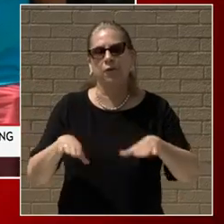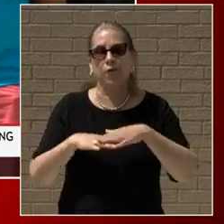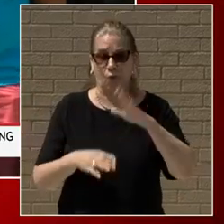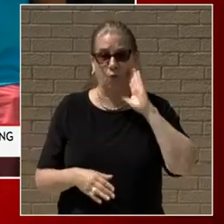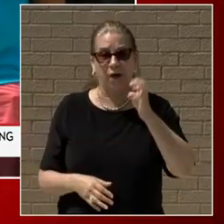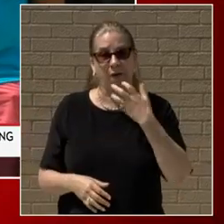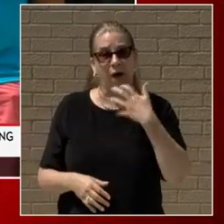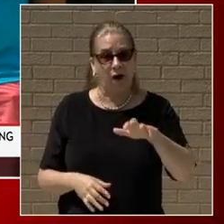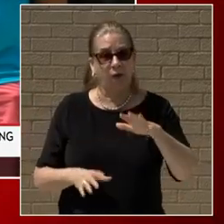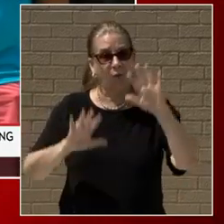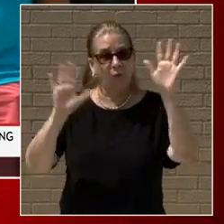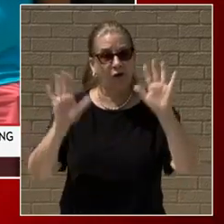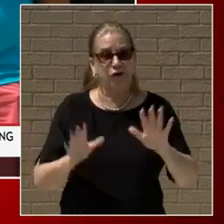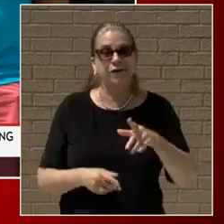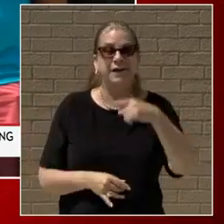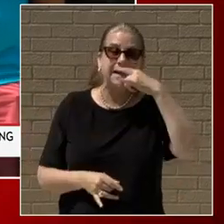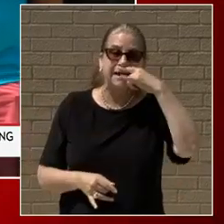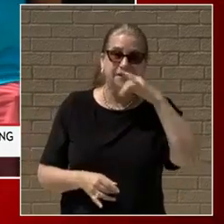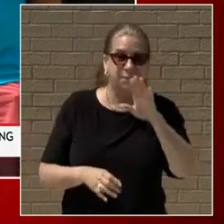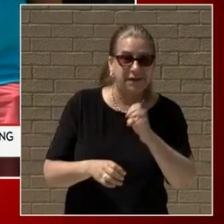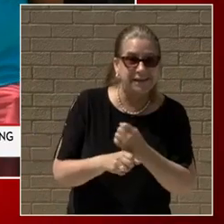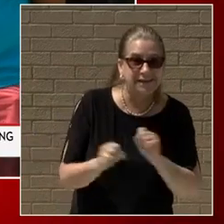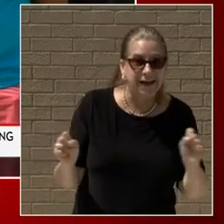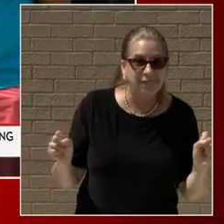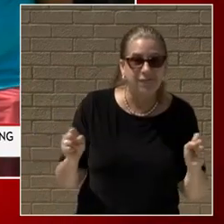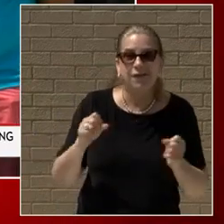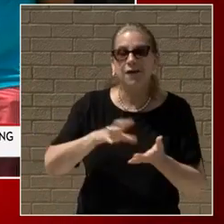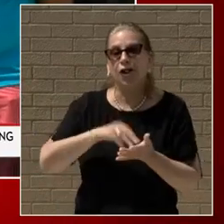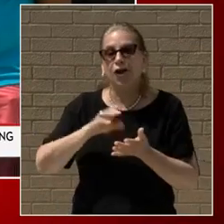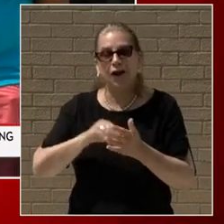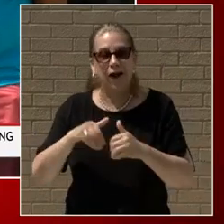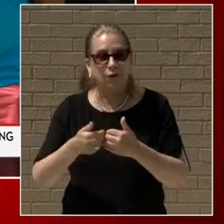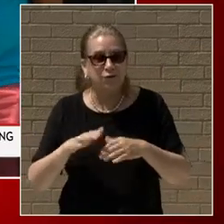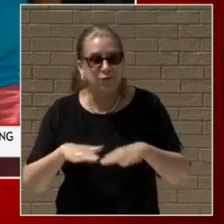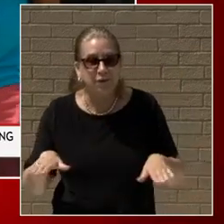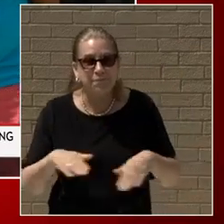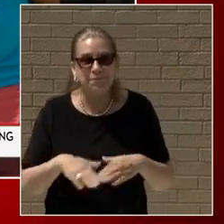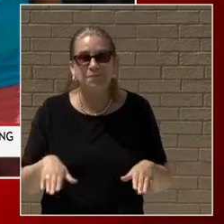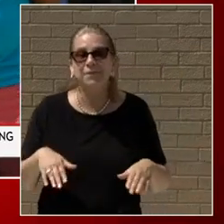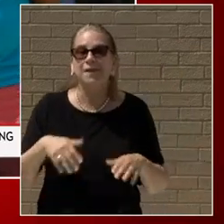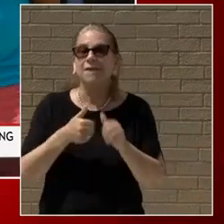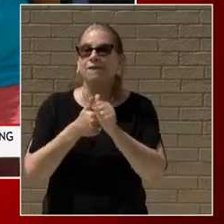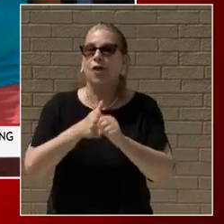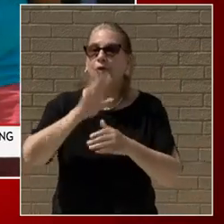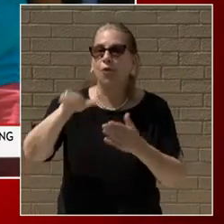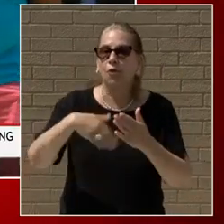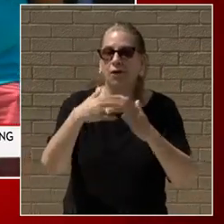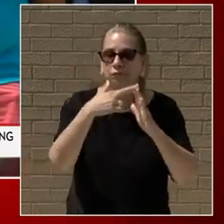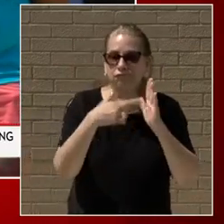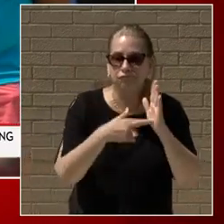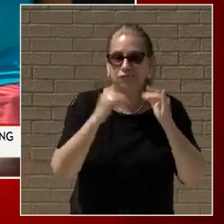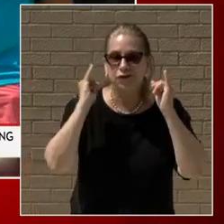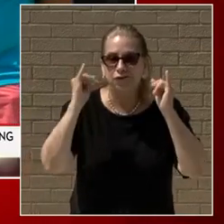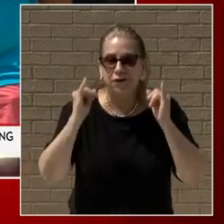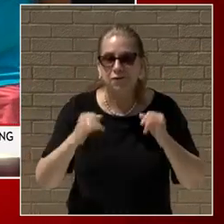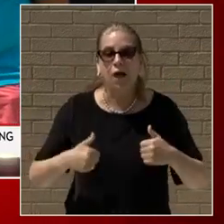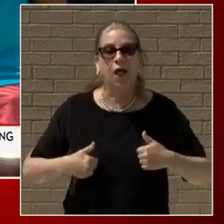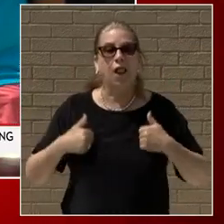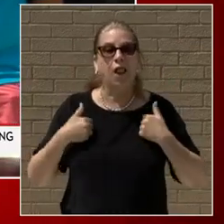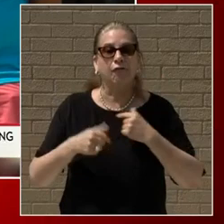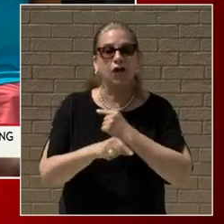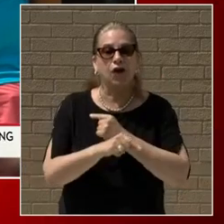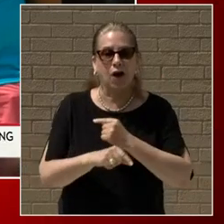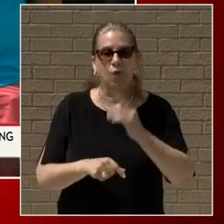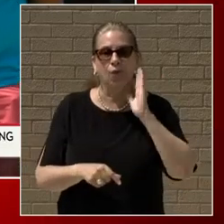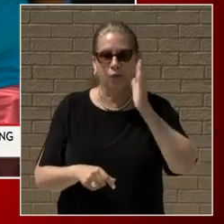that kids are safe, that they're learning how to swim, that they're following all the instructions of the lifeguards, that parents know exactly where